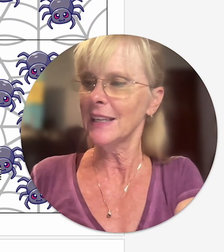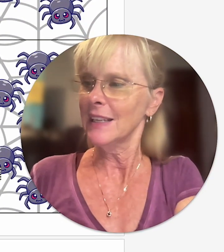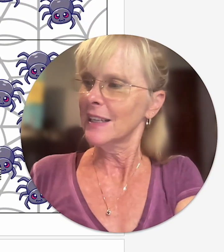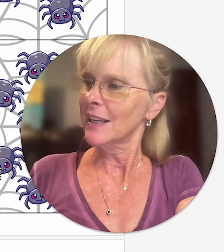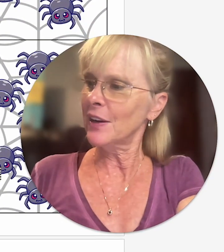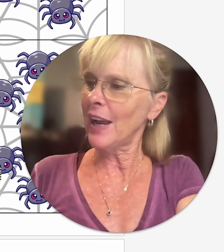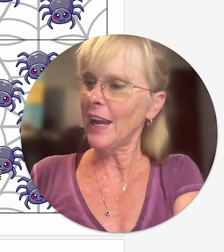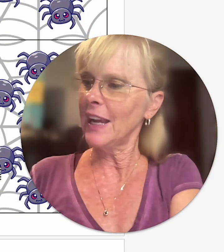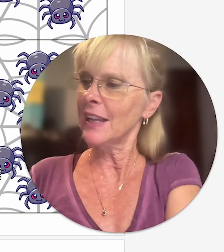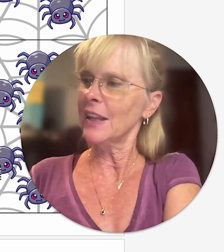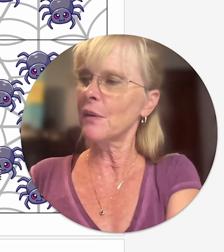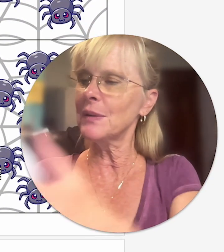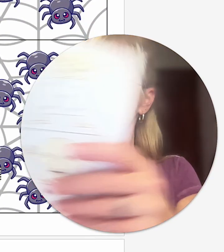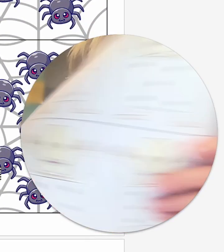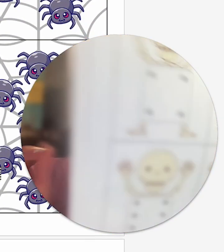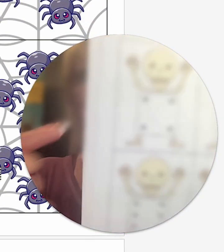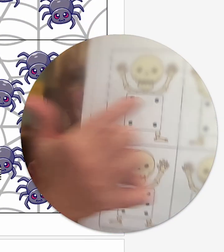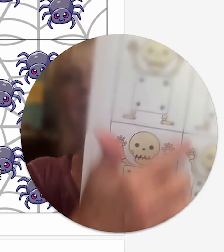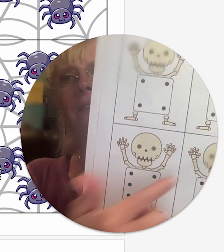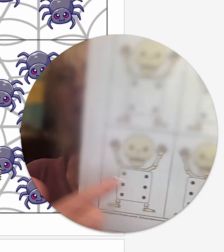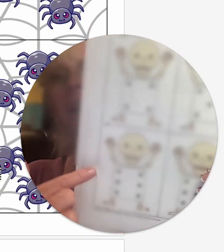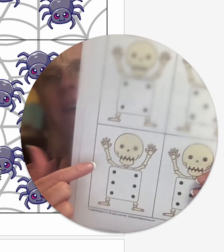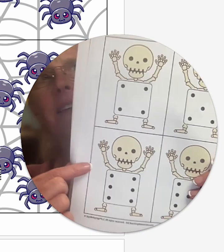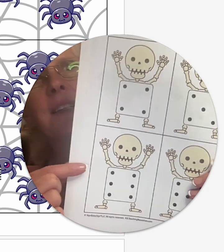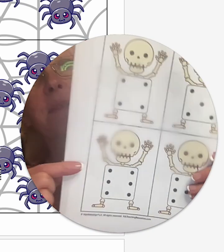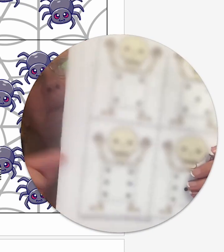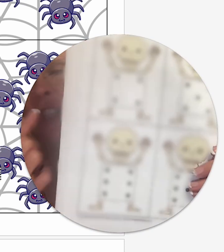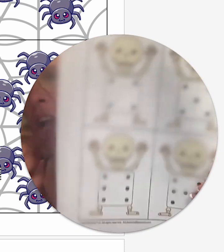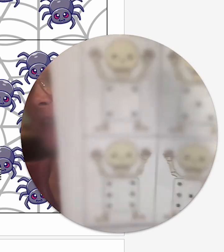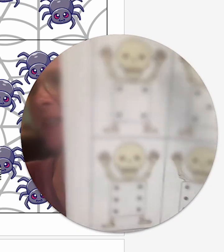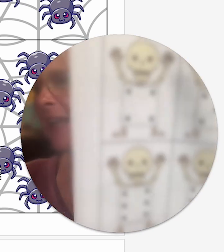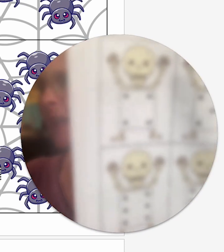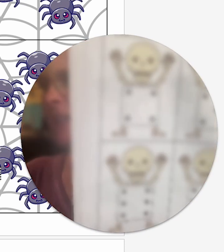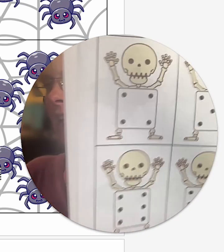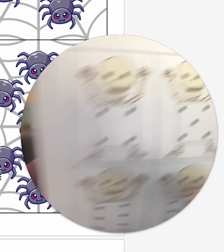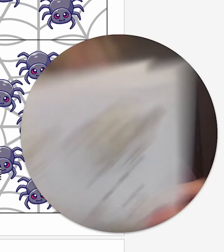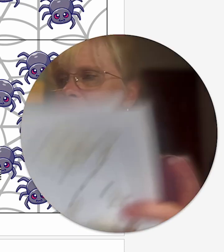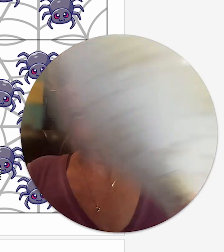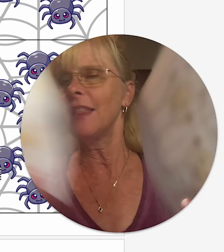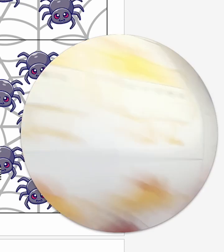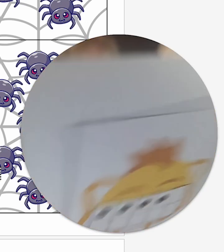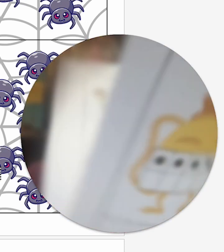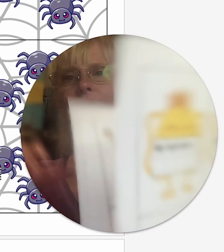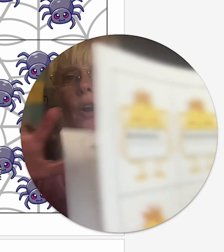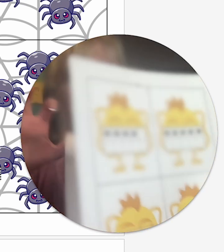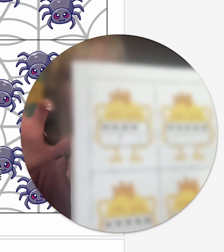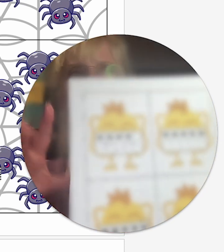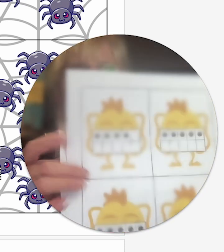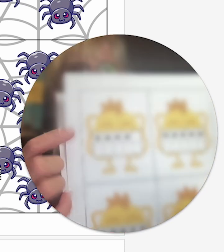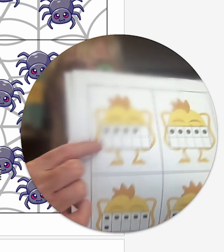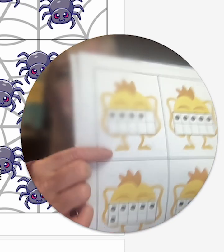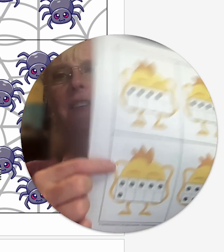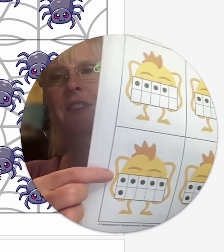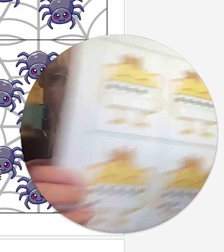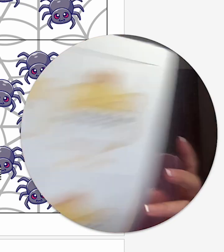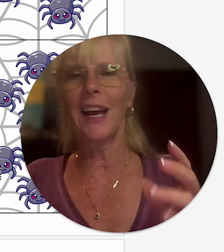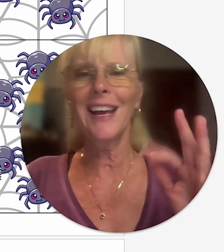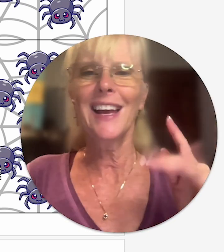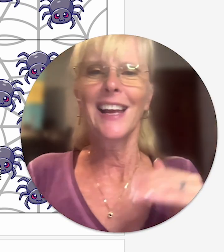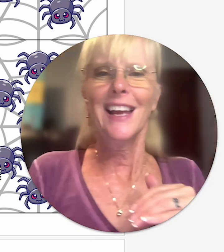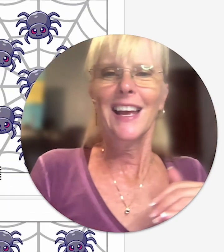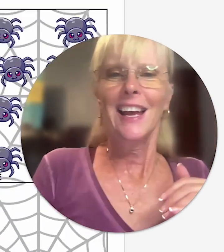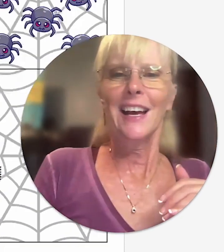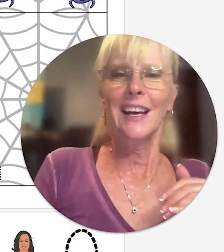this. Okay, and there was the skeleton right here, this picture of the skeleton, and there is our monsters,